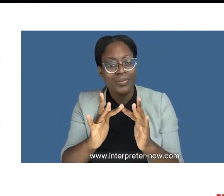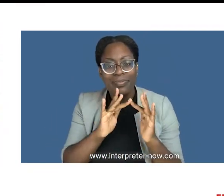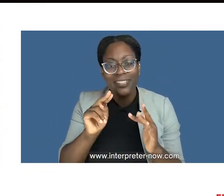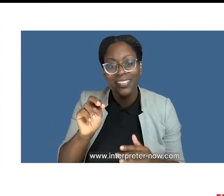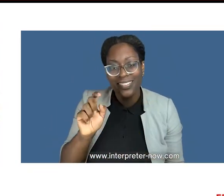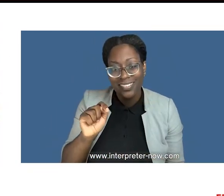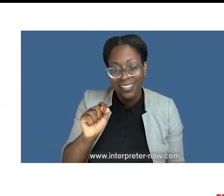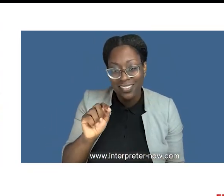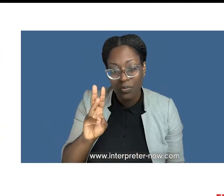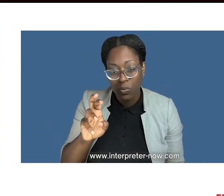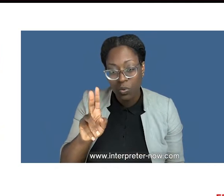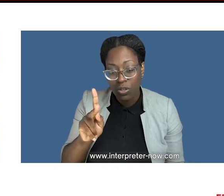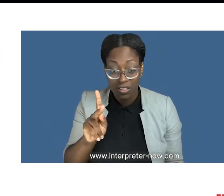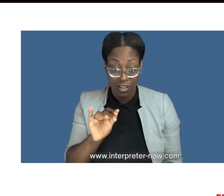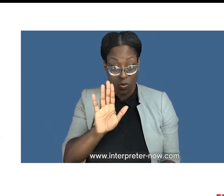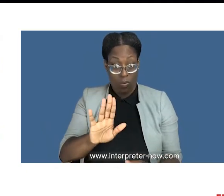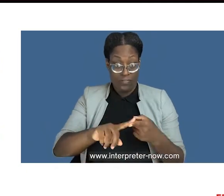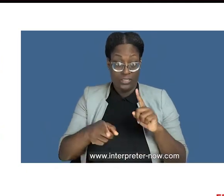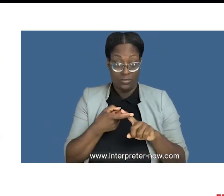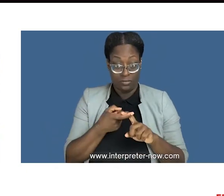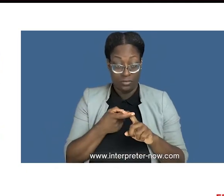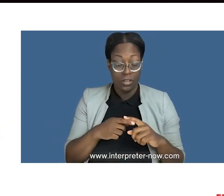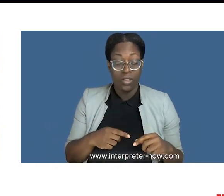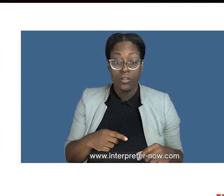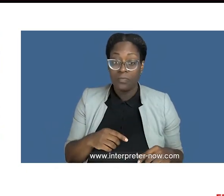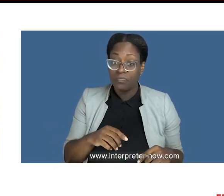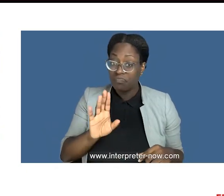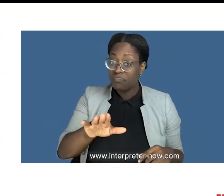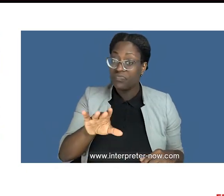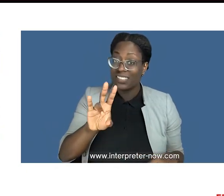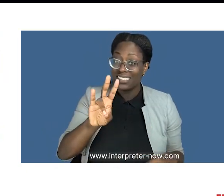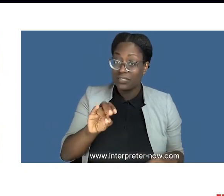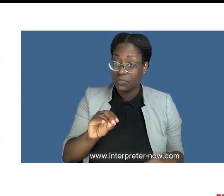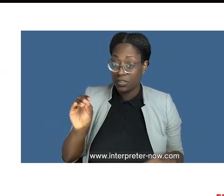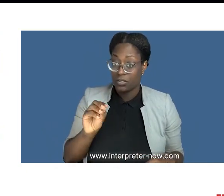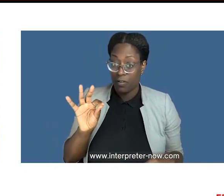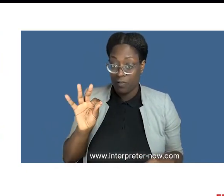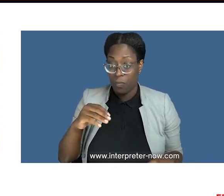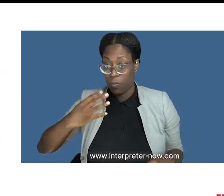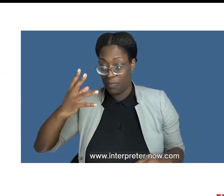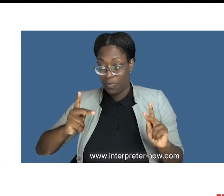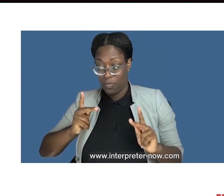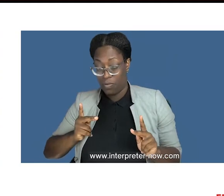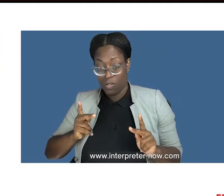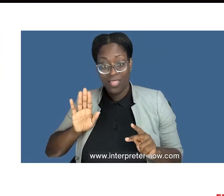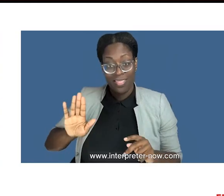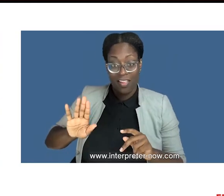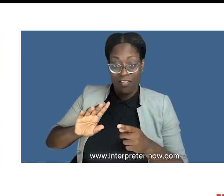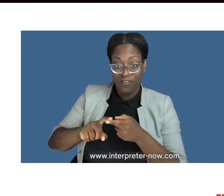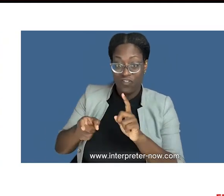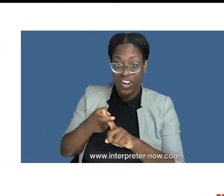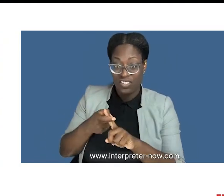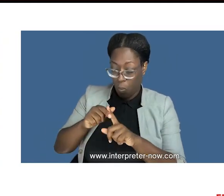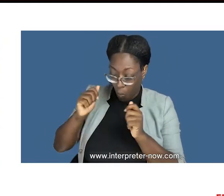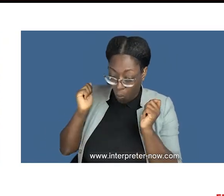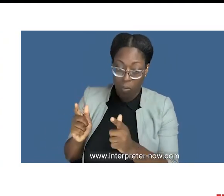think about your own networks too, your own friends as well. 70% of white people have